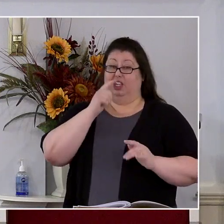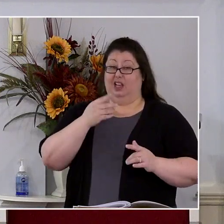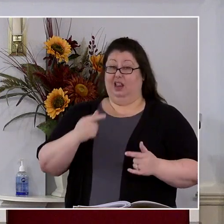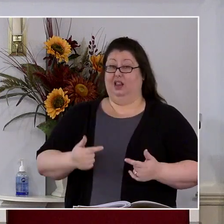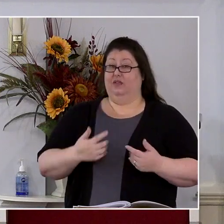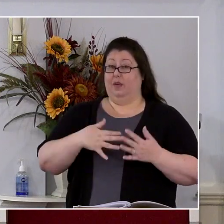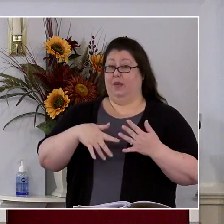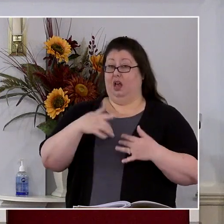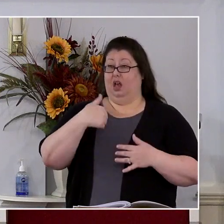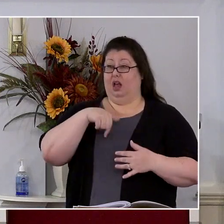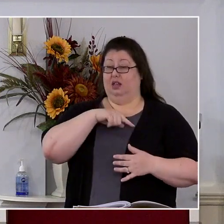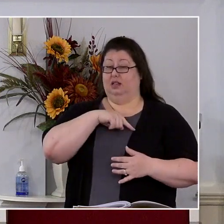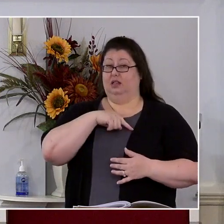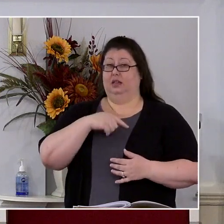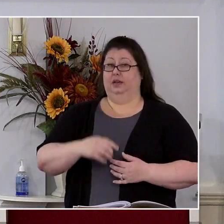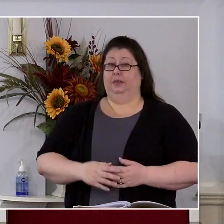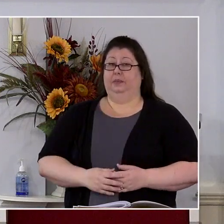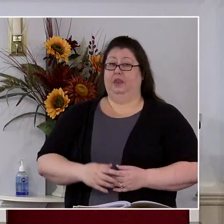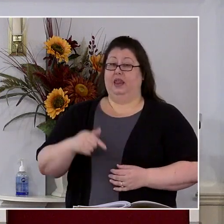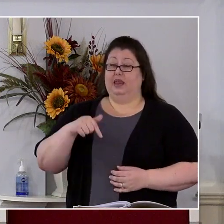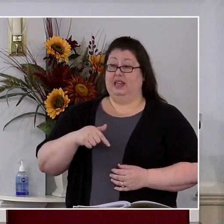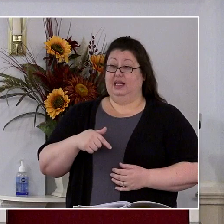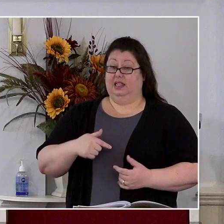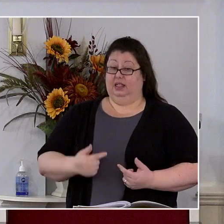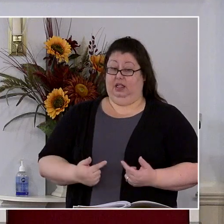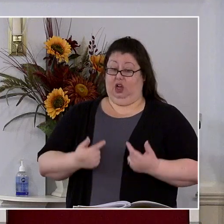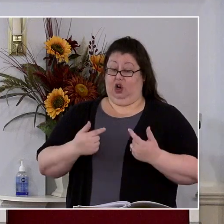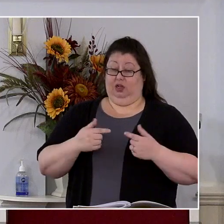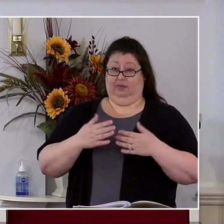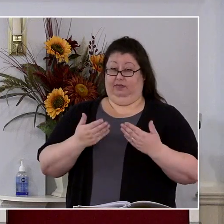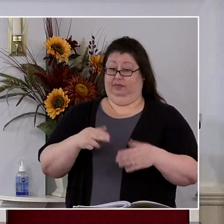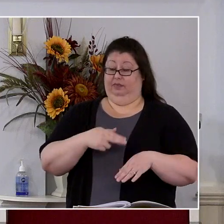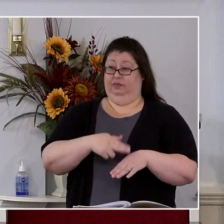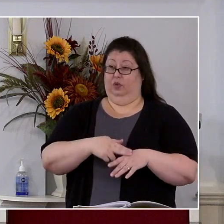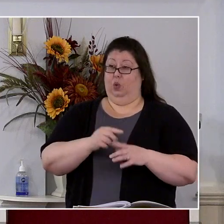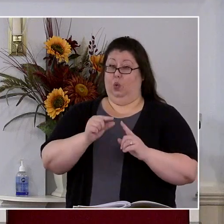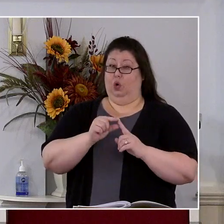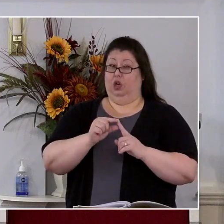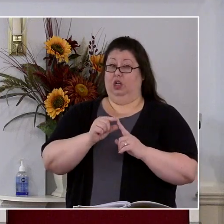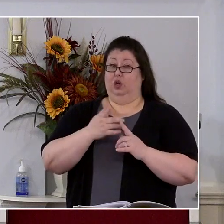us. It is this incarnate word who was